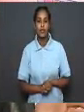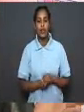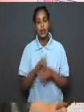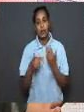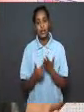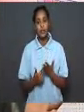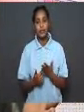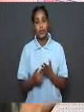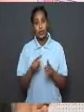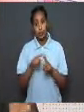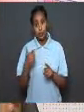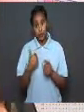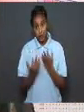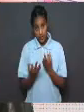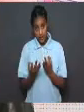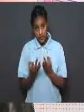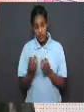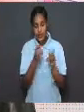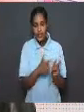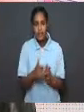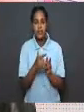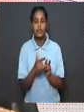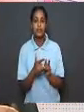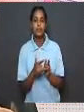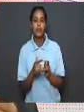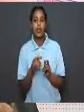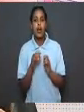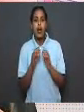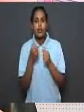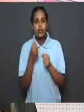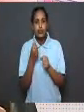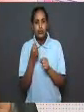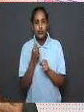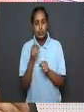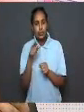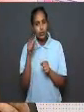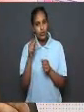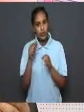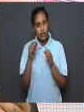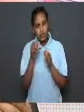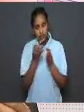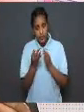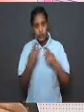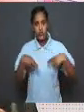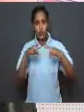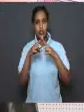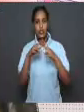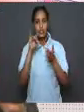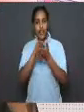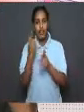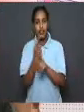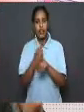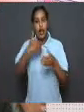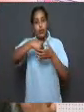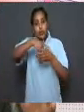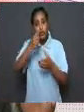However, if we are discussing systems, how do we refer to the universe that exists